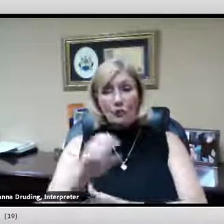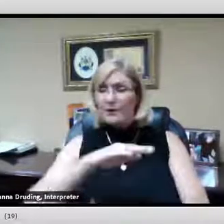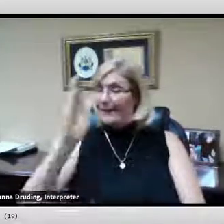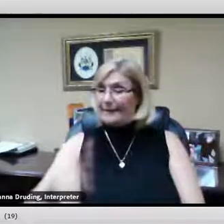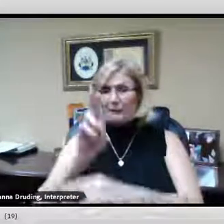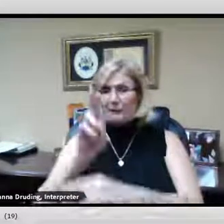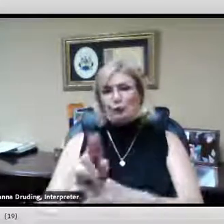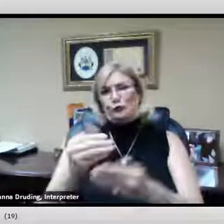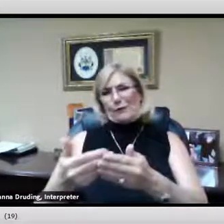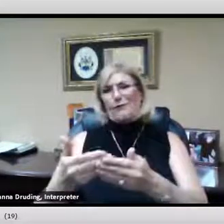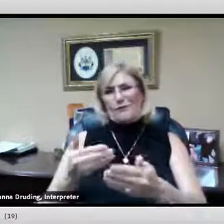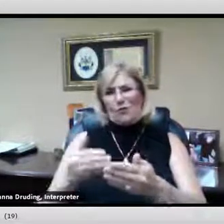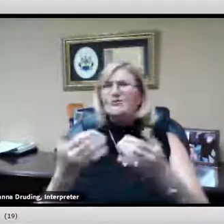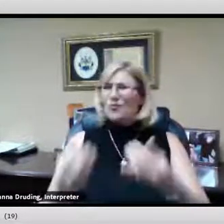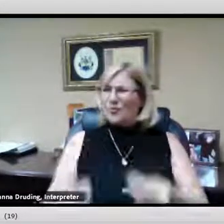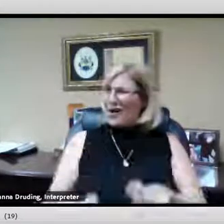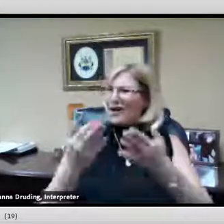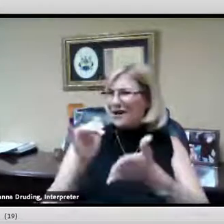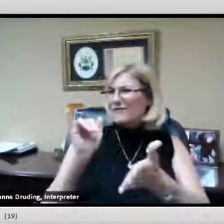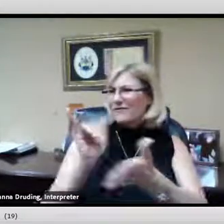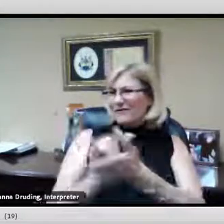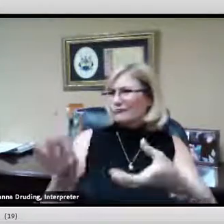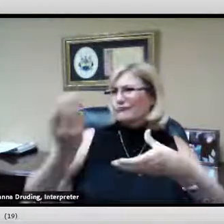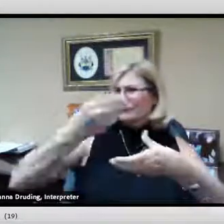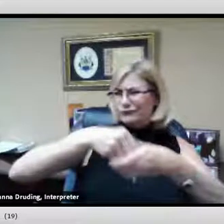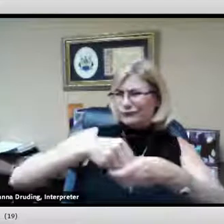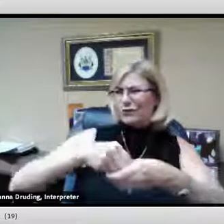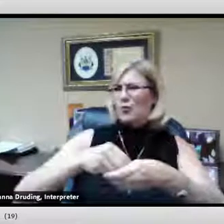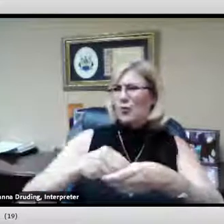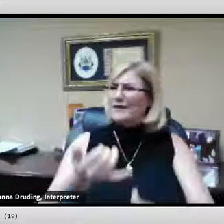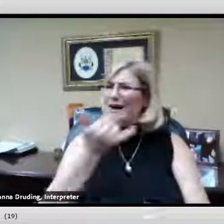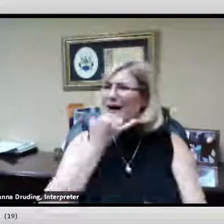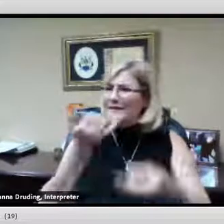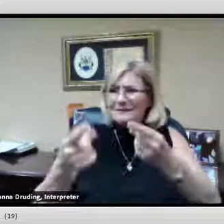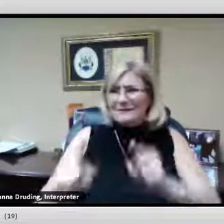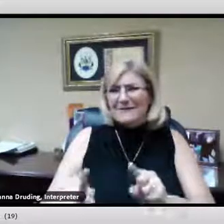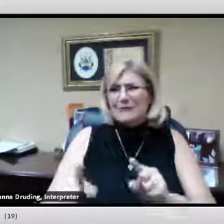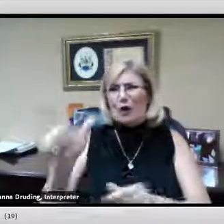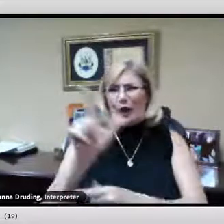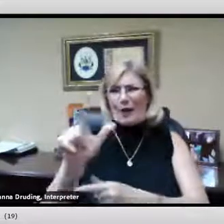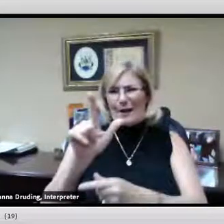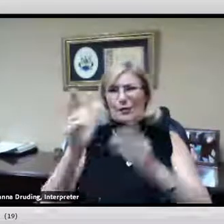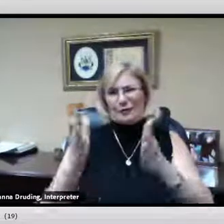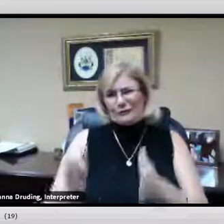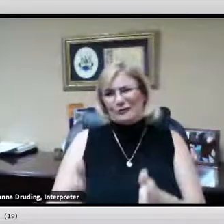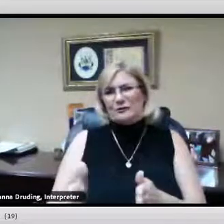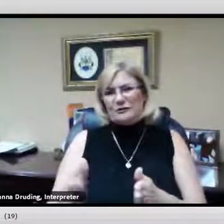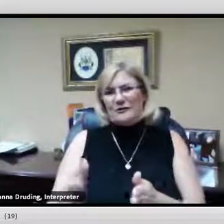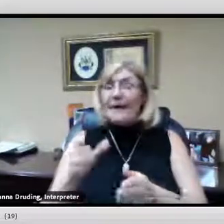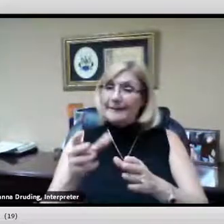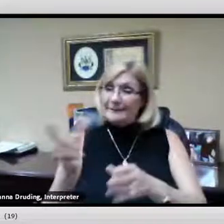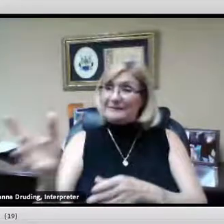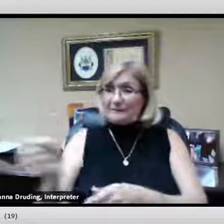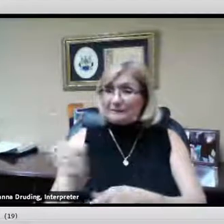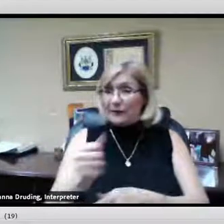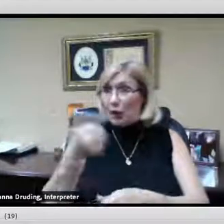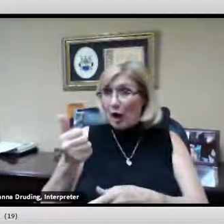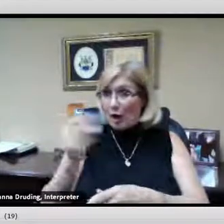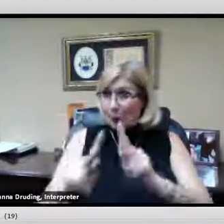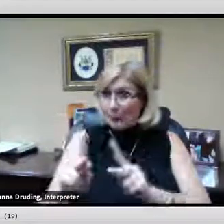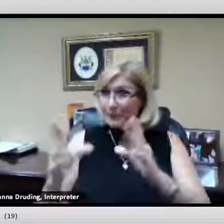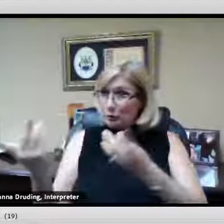there's a lot of that involved, I think, in accidental systems librarianship is taking what other people have done and adapting it to what